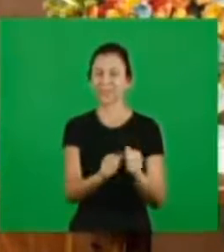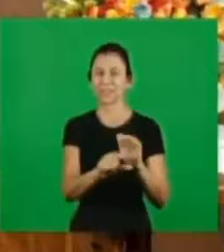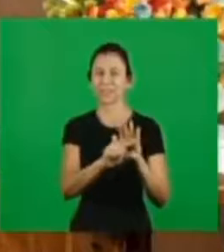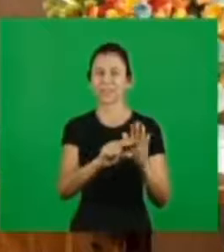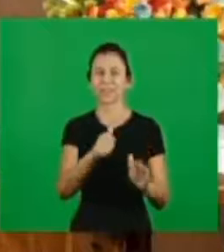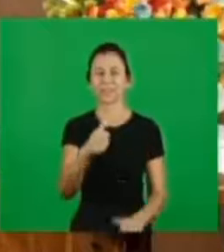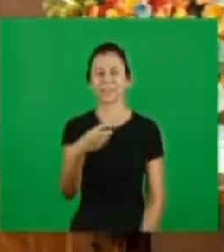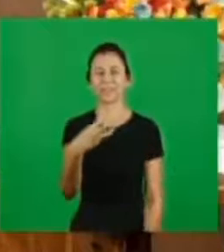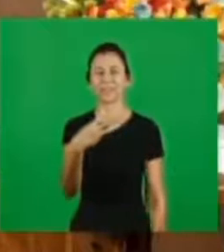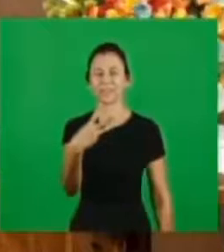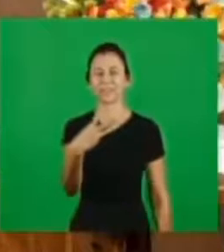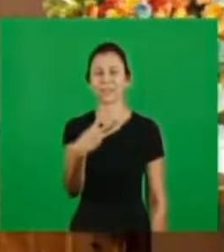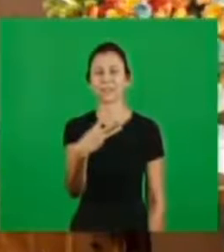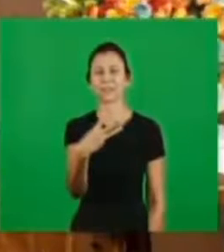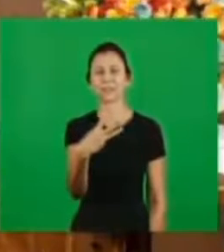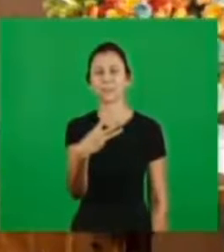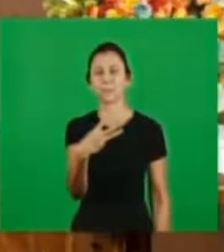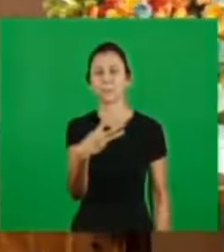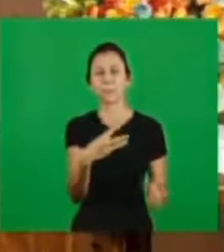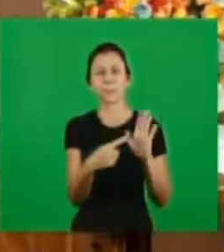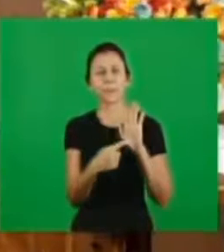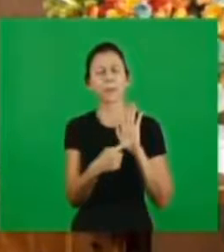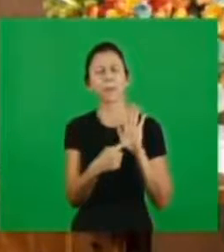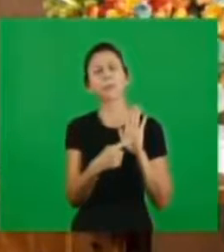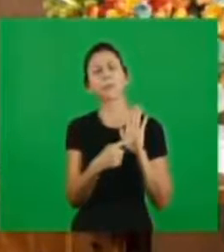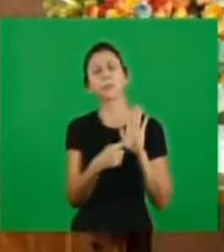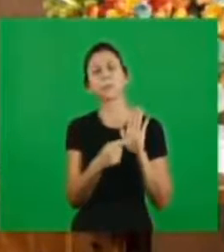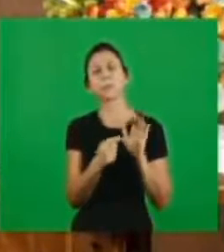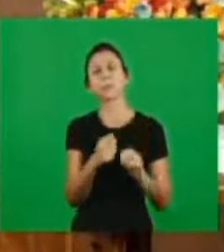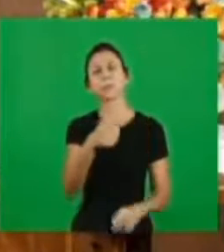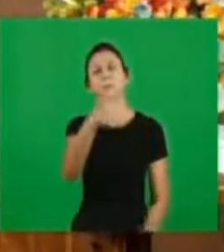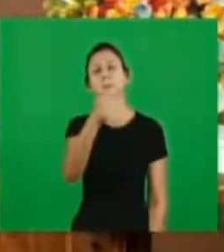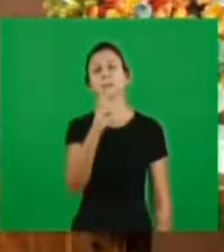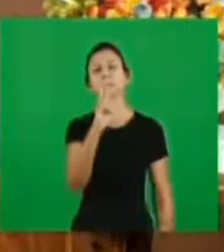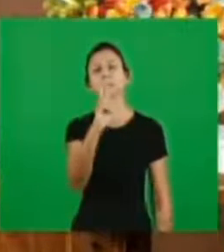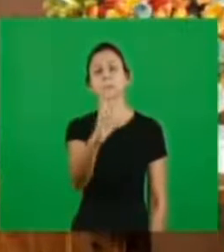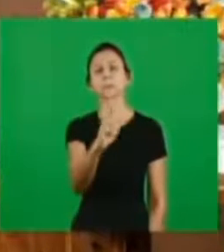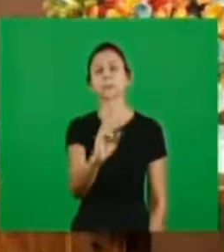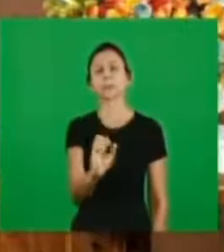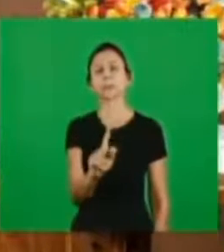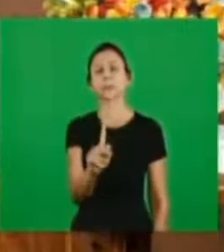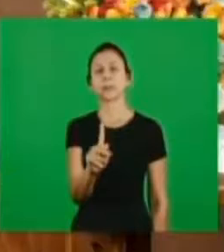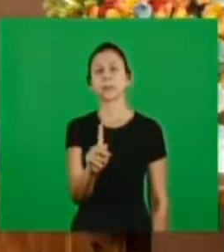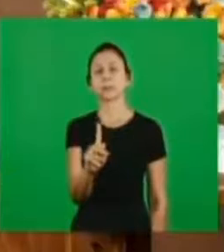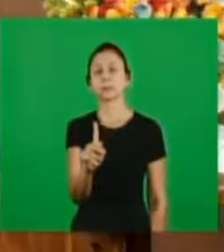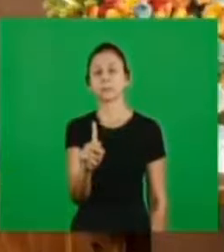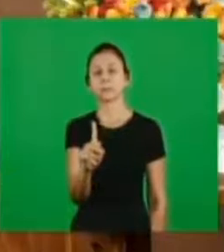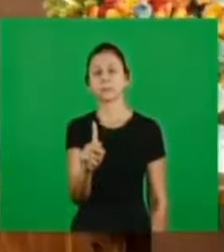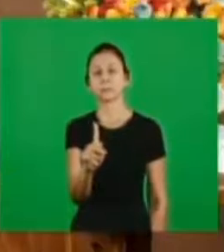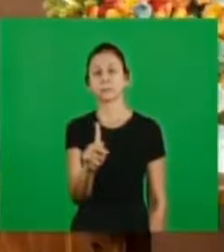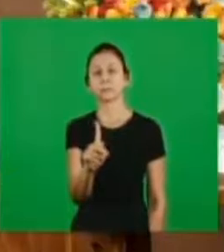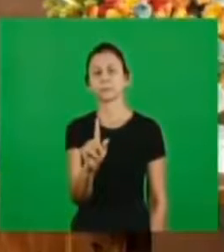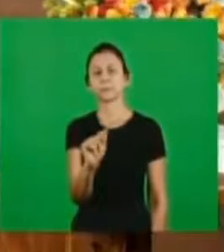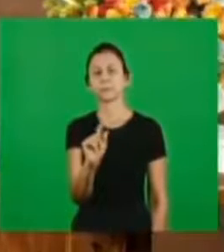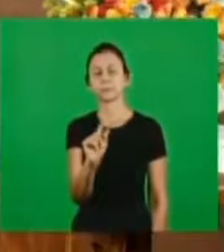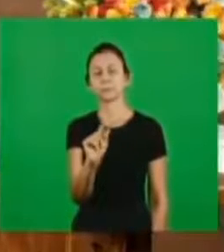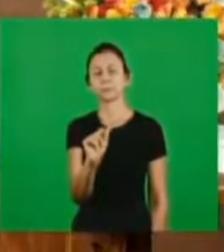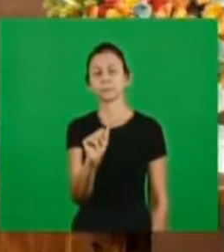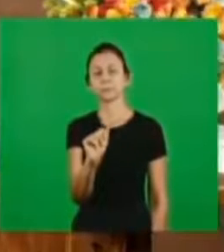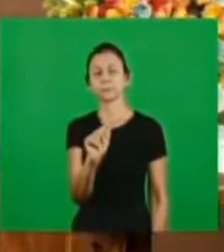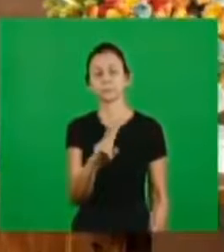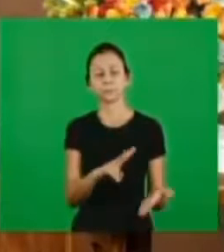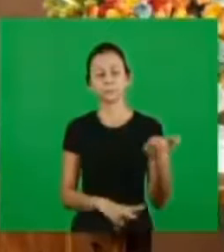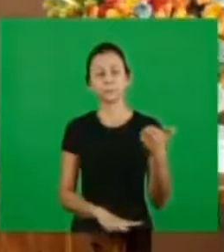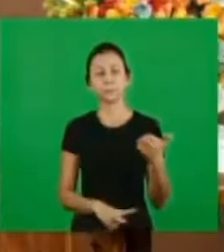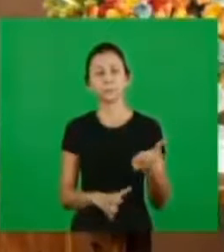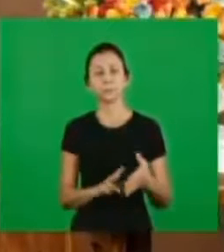read together chapter 1, verse 13, where is the answer for our first question. Let's